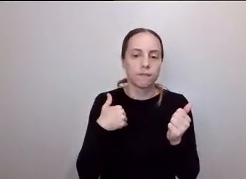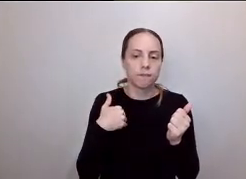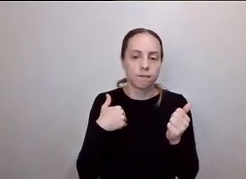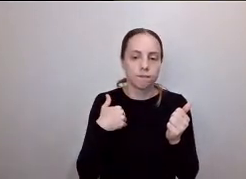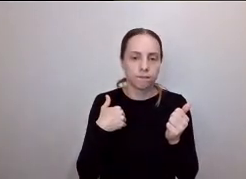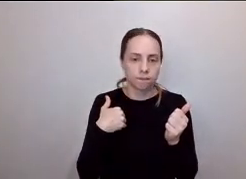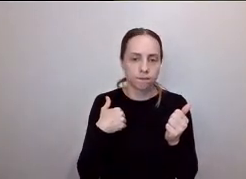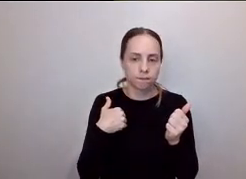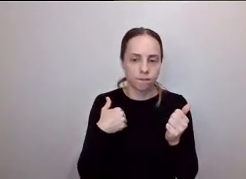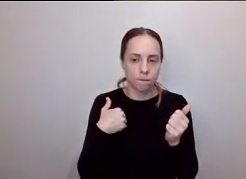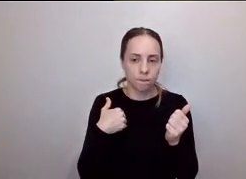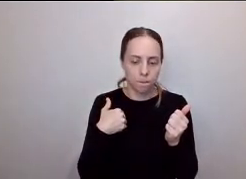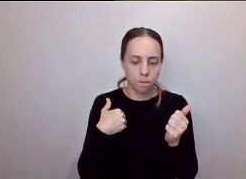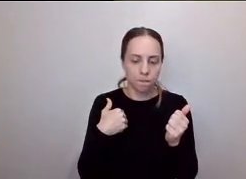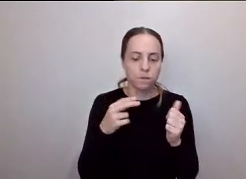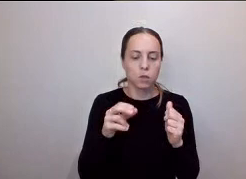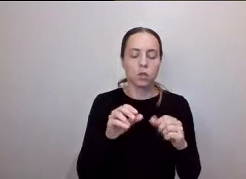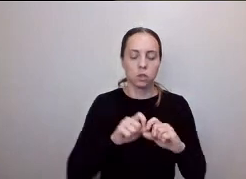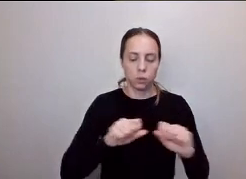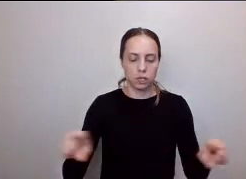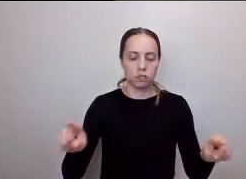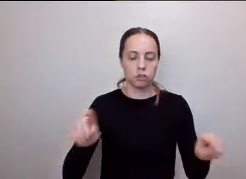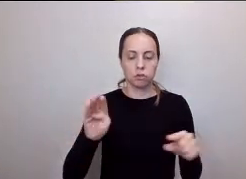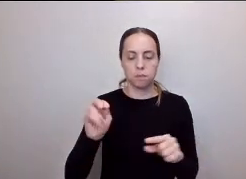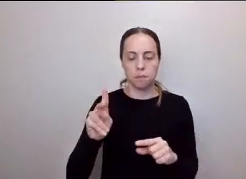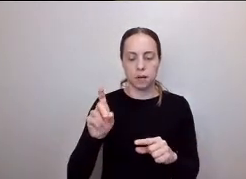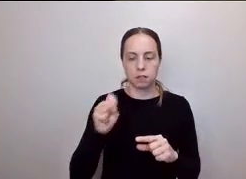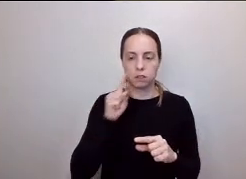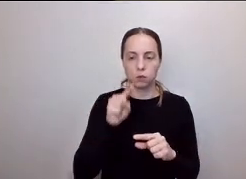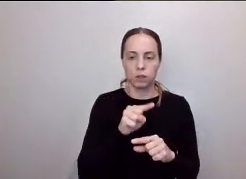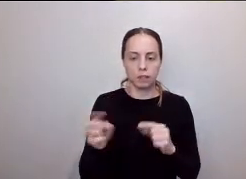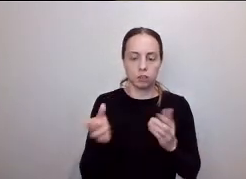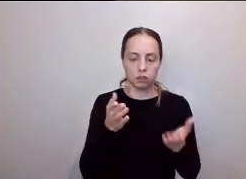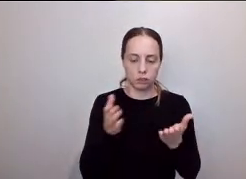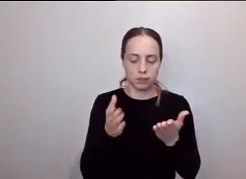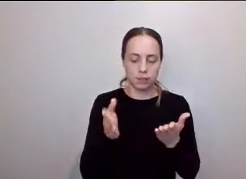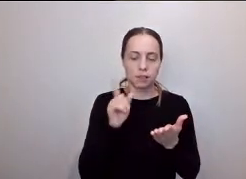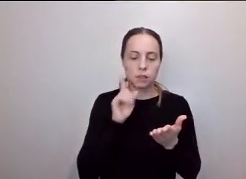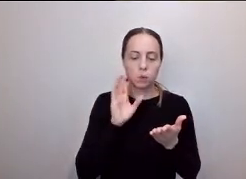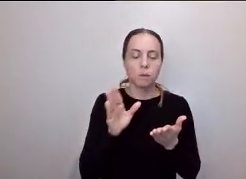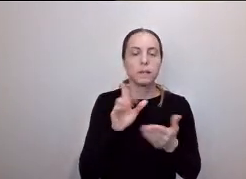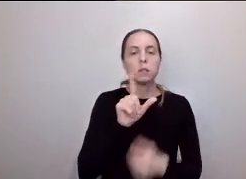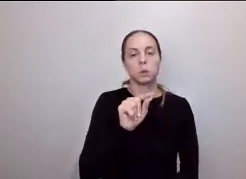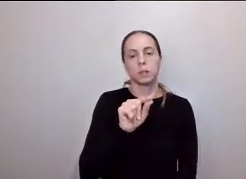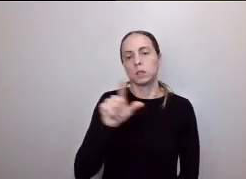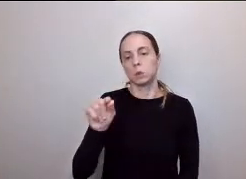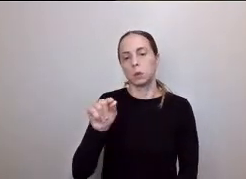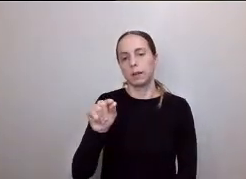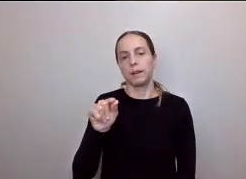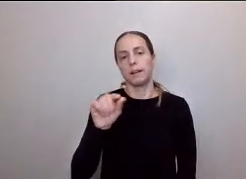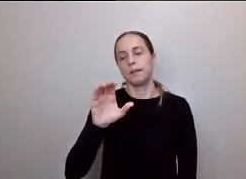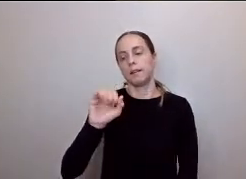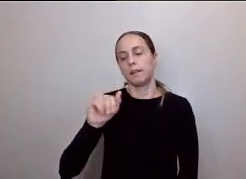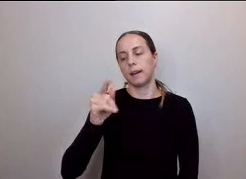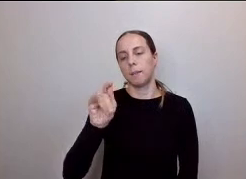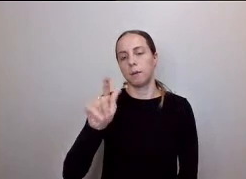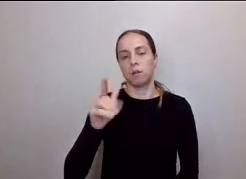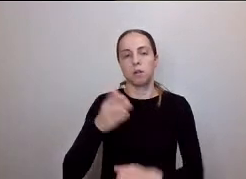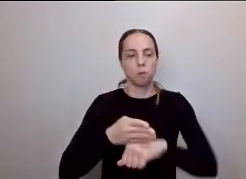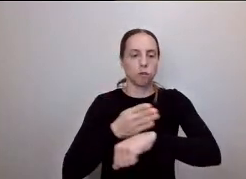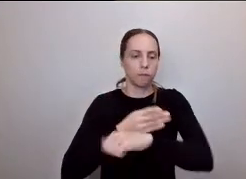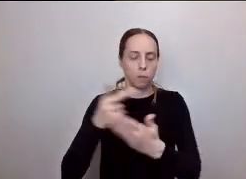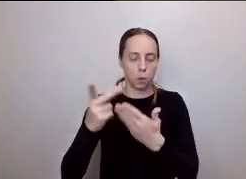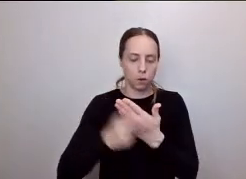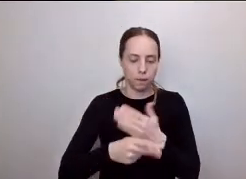issue bonds for these specific purposes, all tied to the approved 2020 capital improvement program. Councilmember Palmisano, will you give this